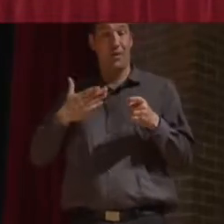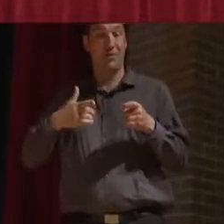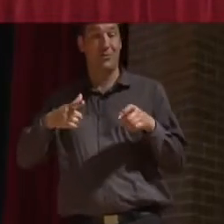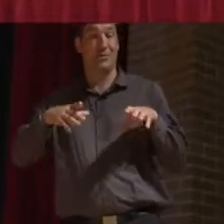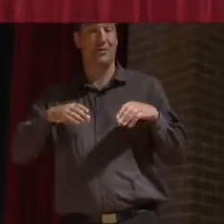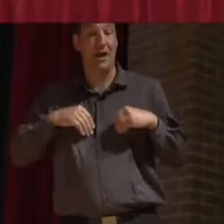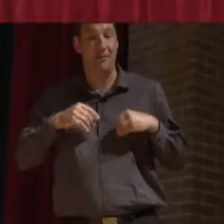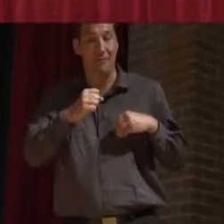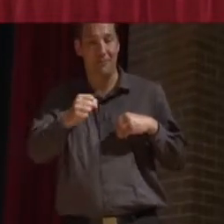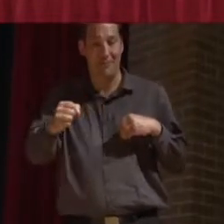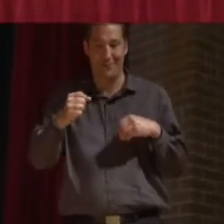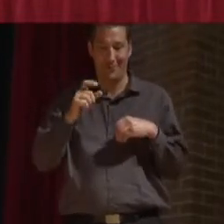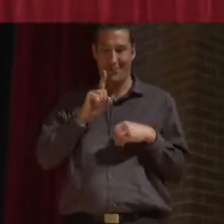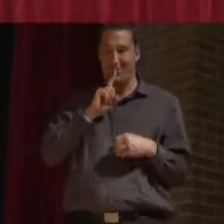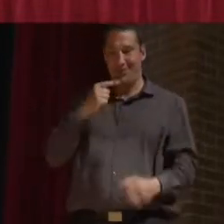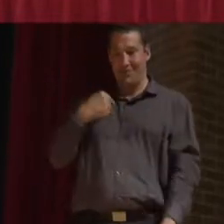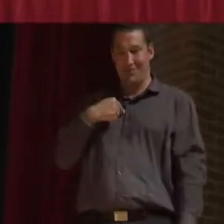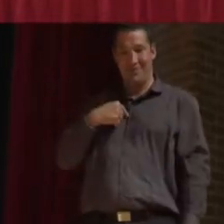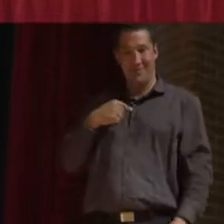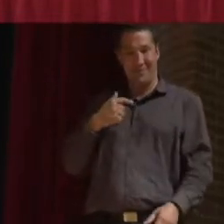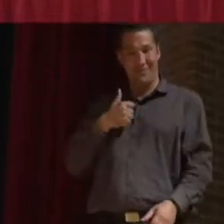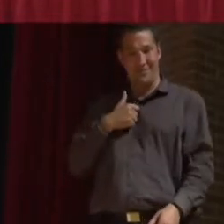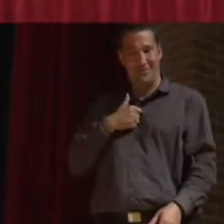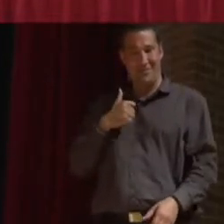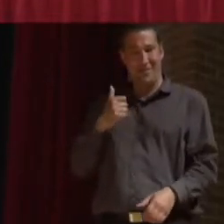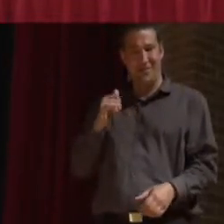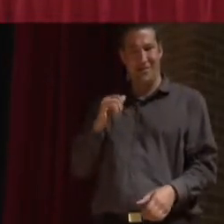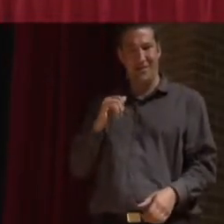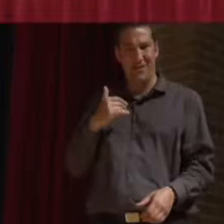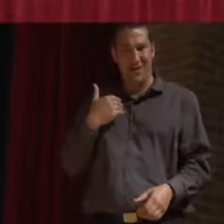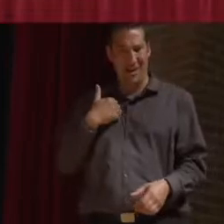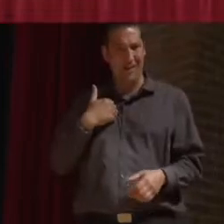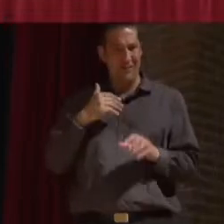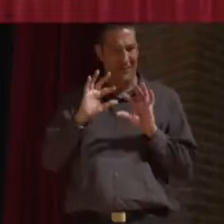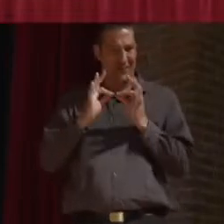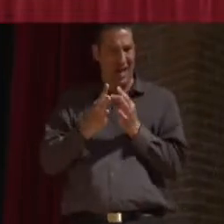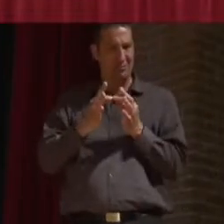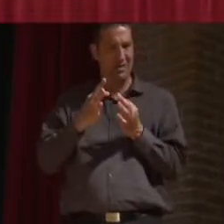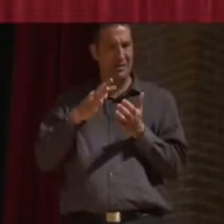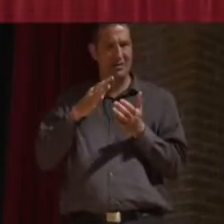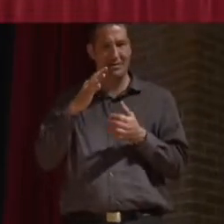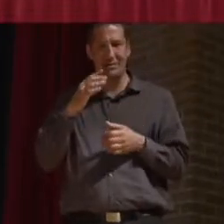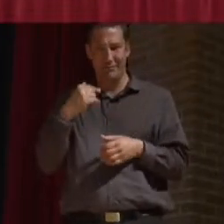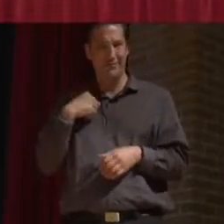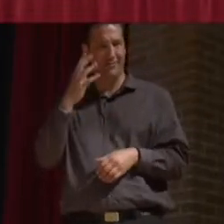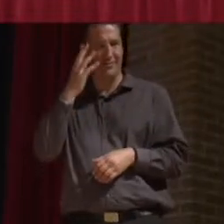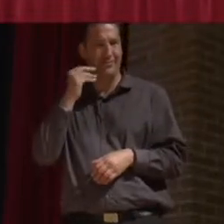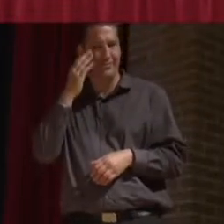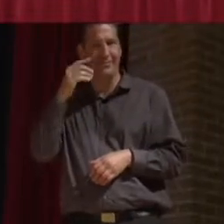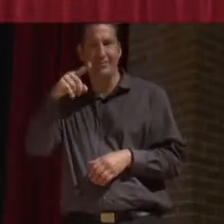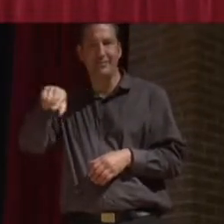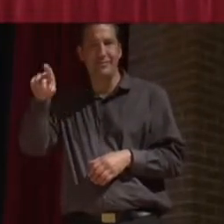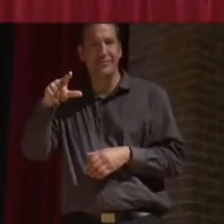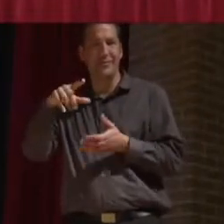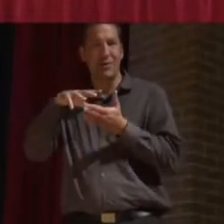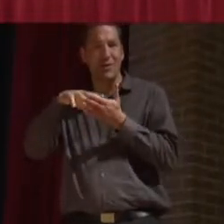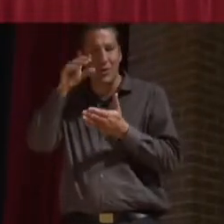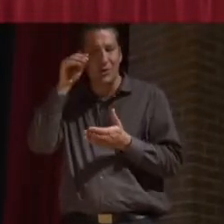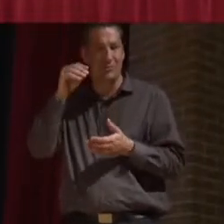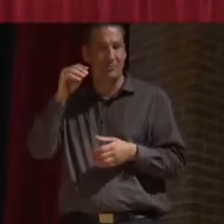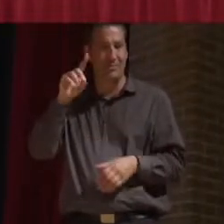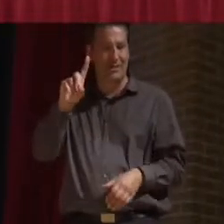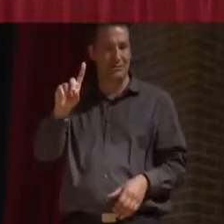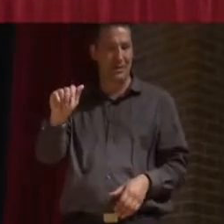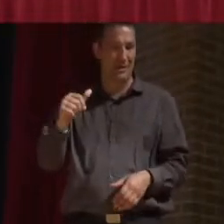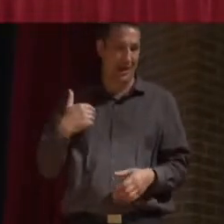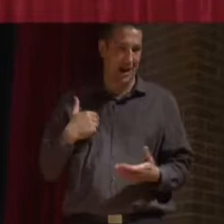for me. I mean, I have, you know, learning disabilities in my family. I've got a you know, a cousin that is